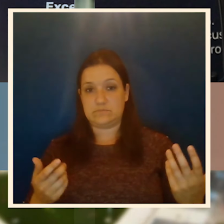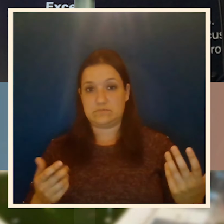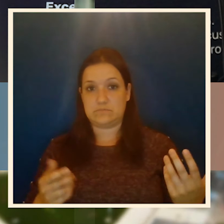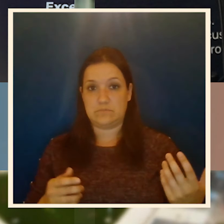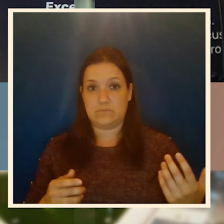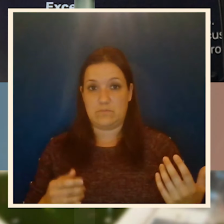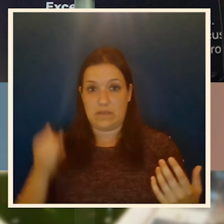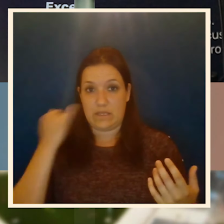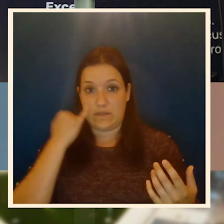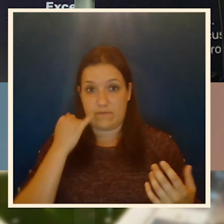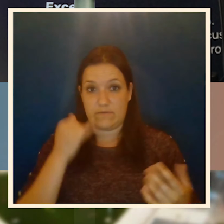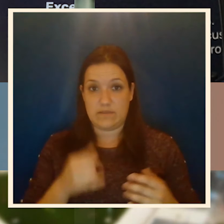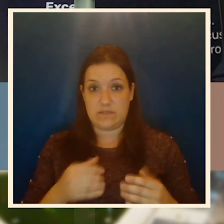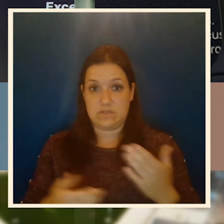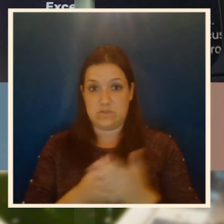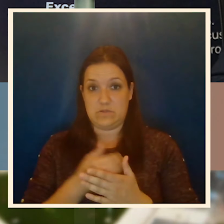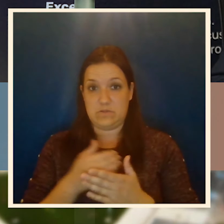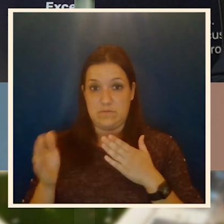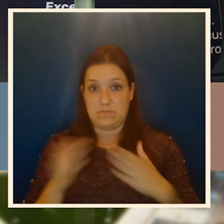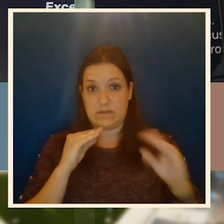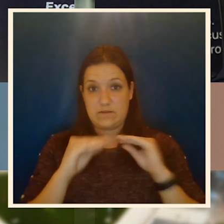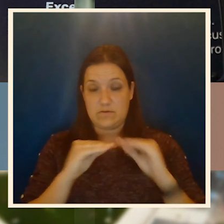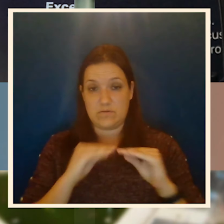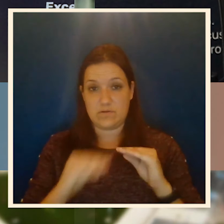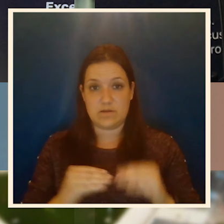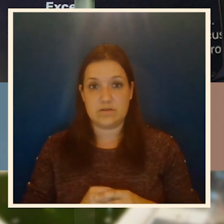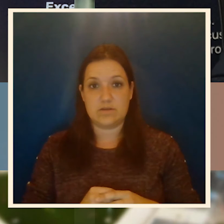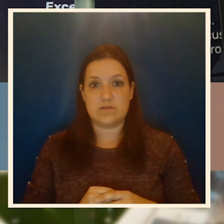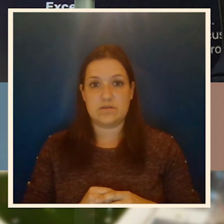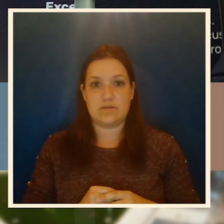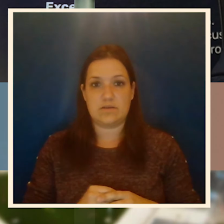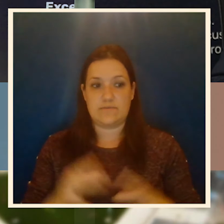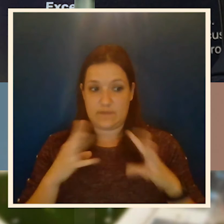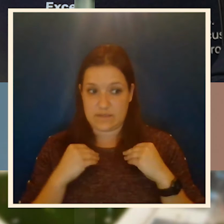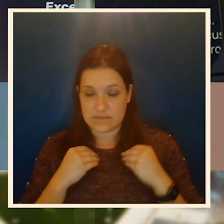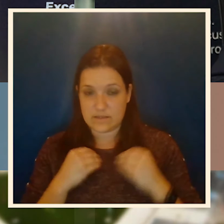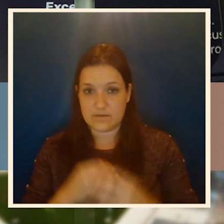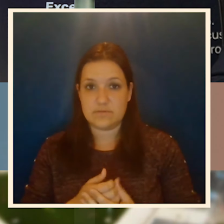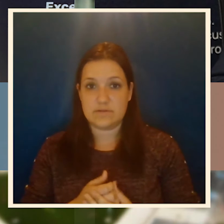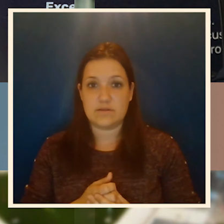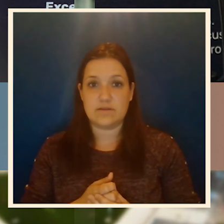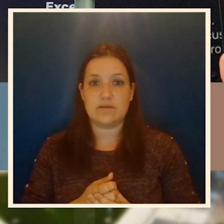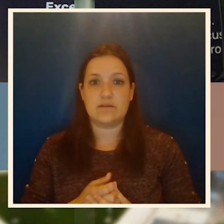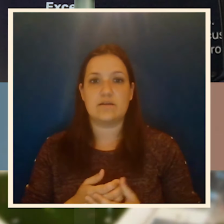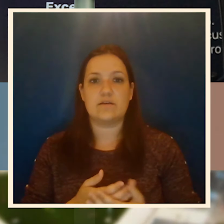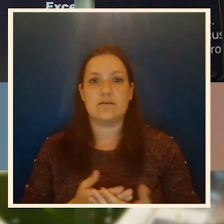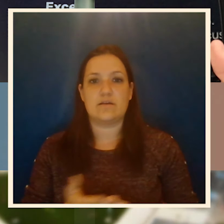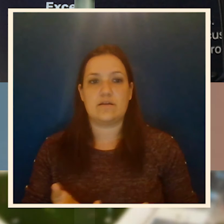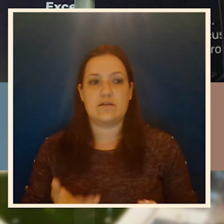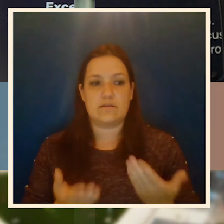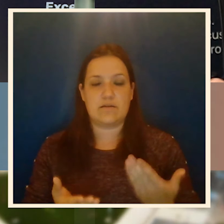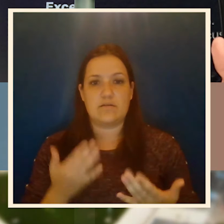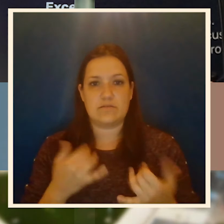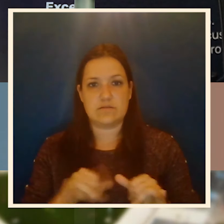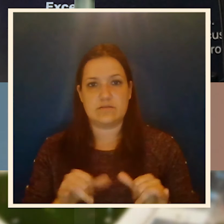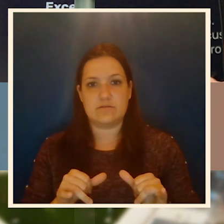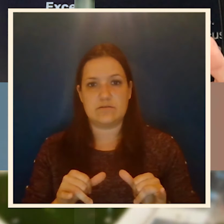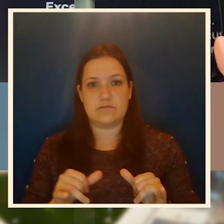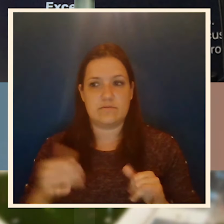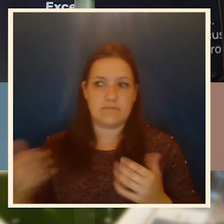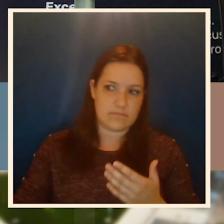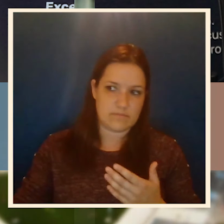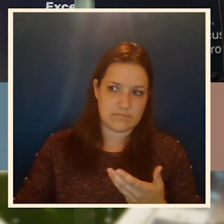them if this revised plan of correction has been accepted. And it's likely that there'll be further back